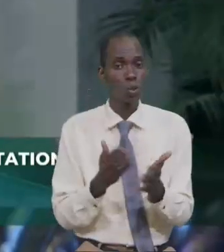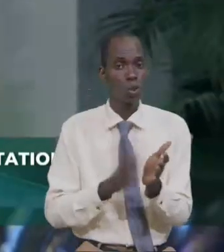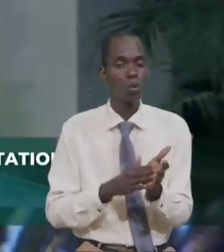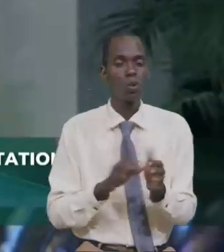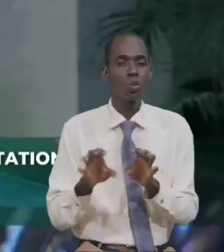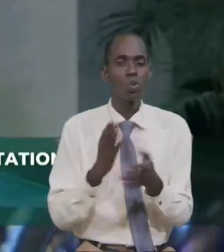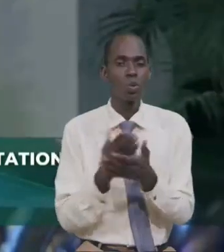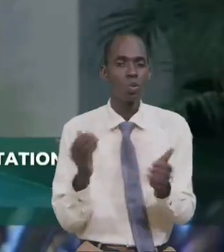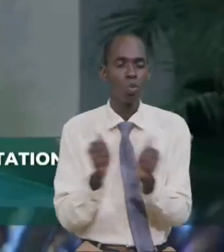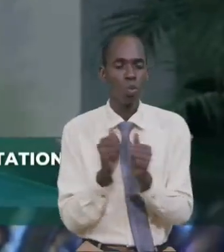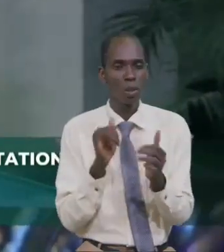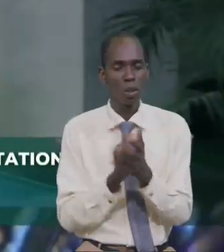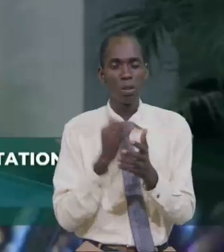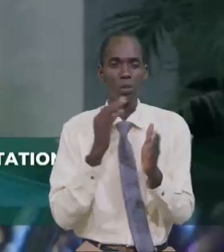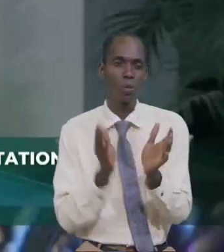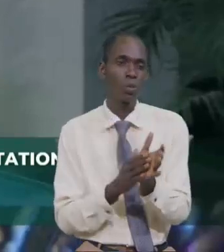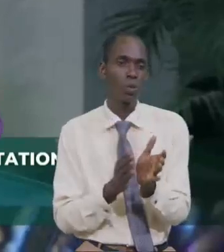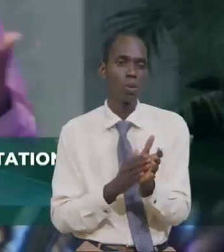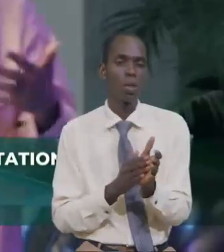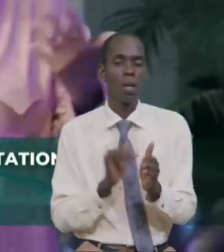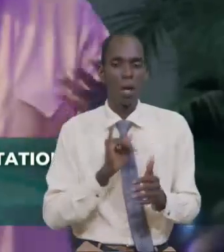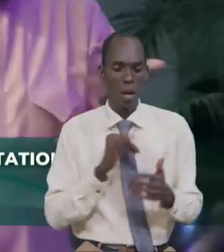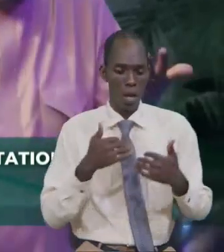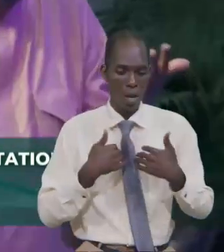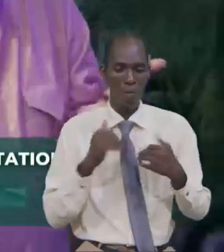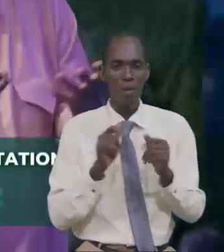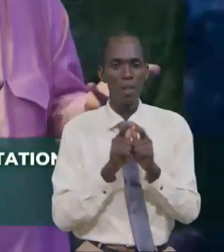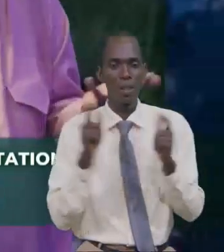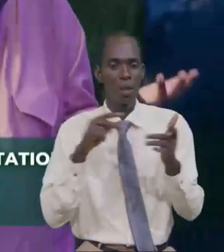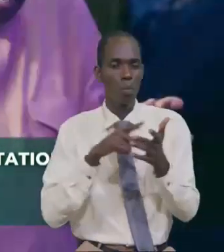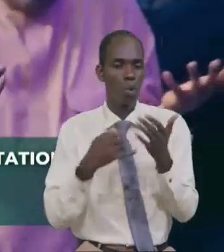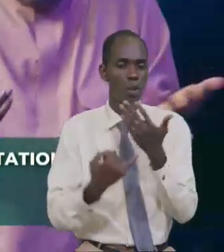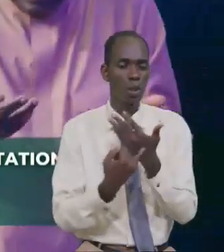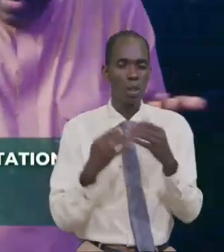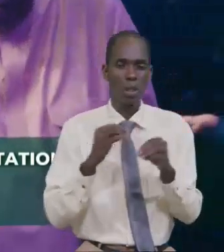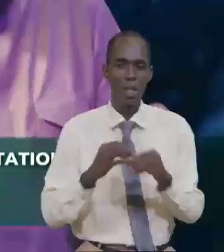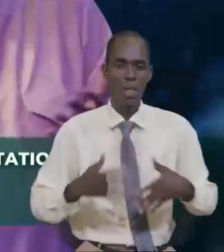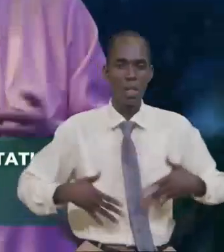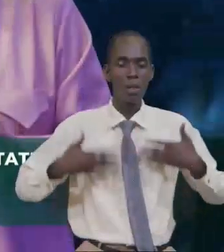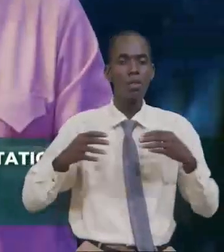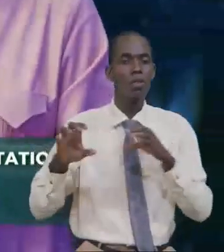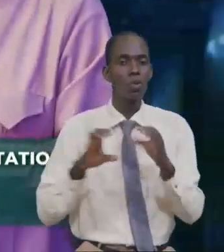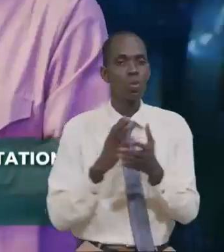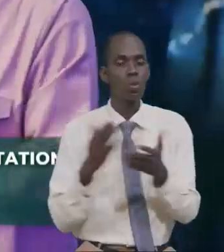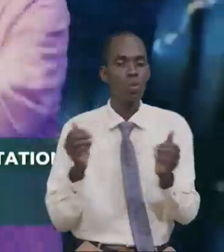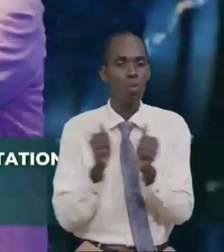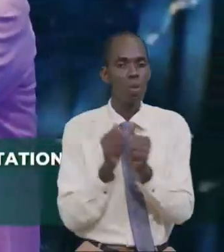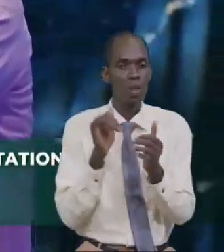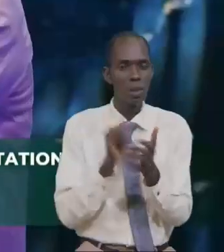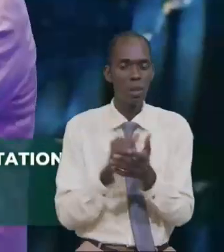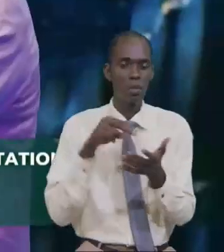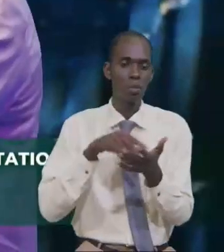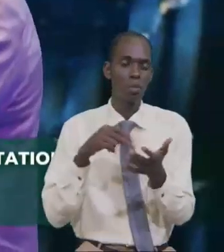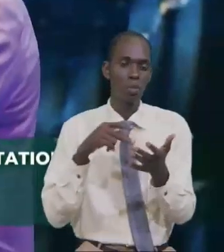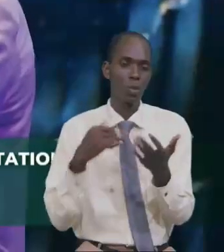for that project. You see, the talk of the mouth will not make any success.